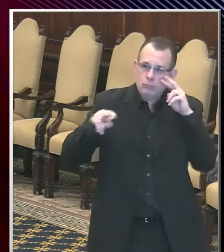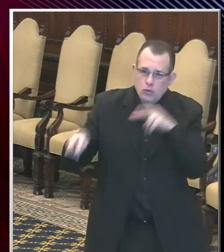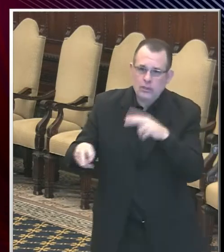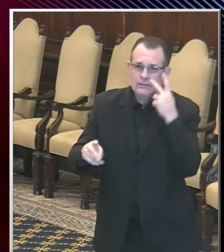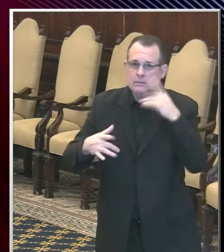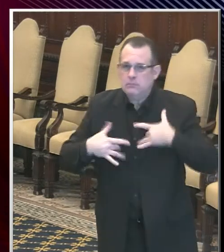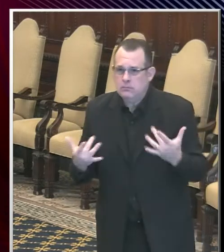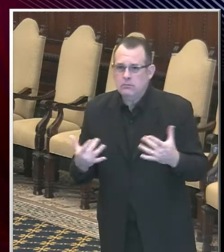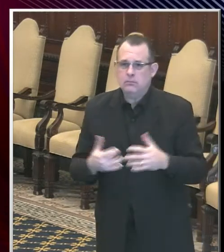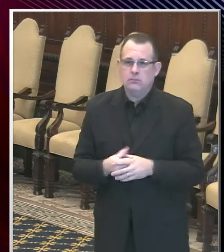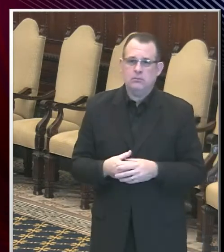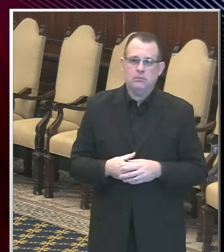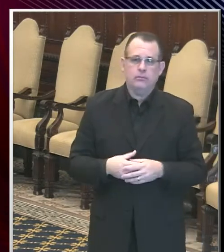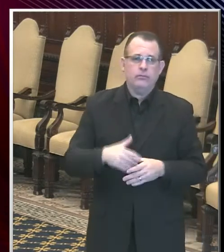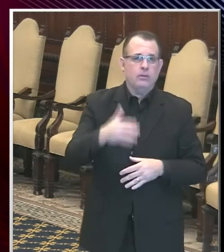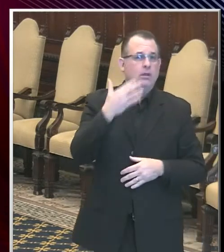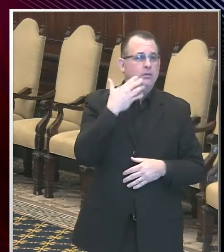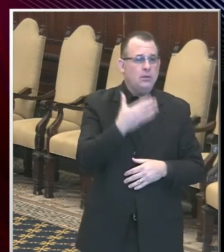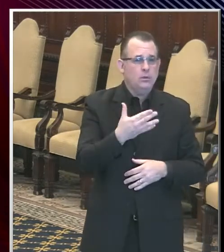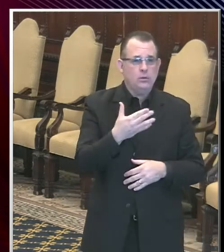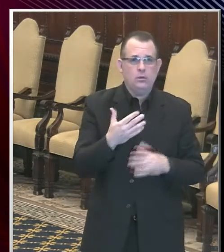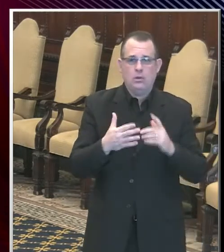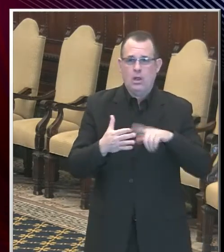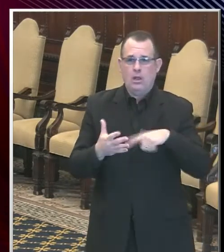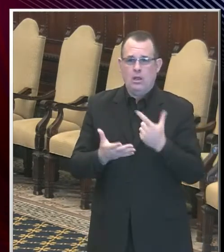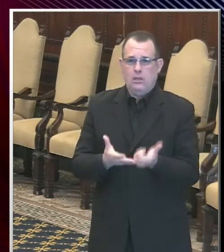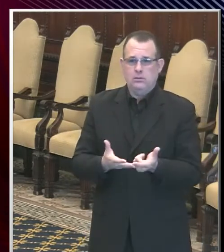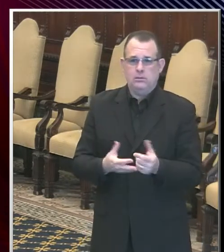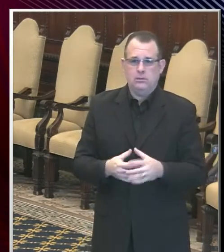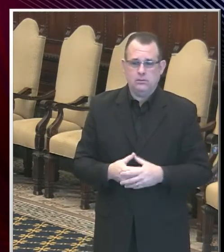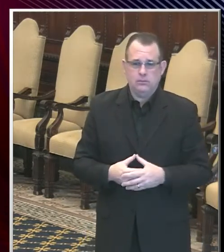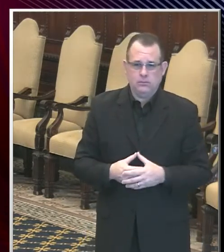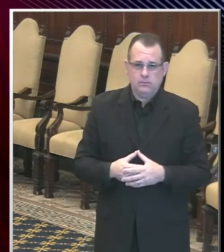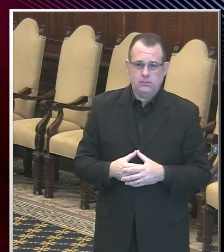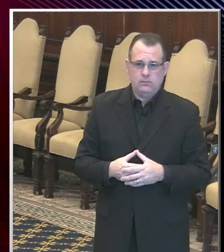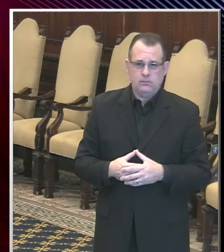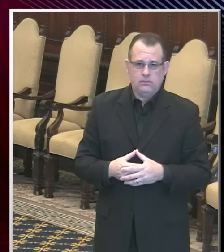Martin. Next, we go to Argenis Figueroa of Univision.